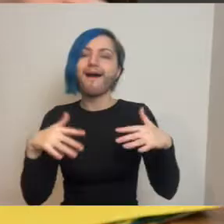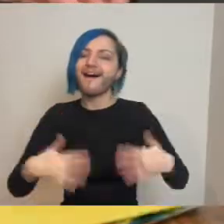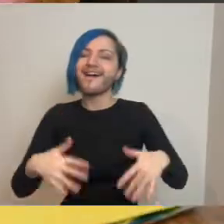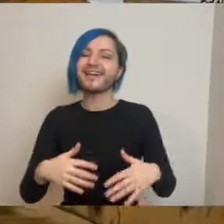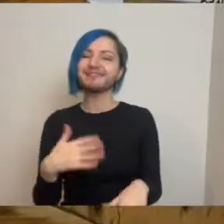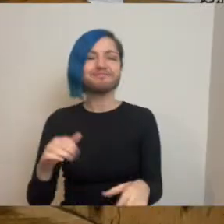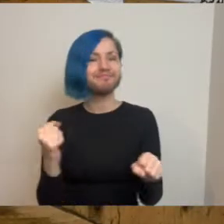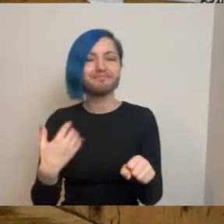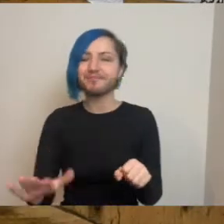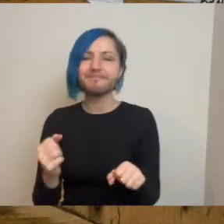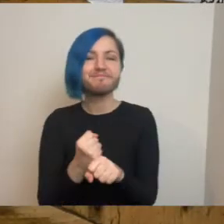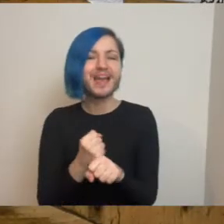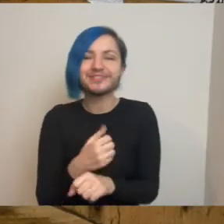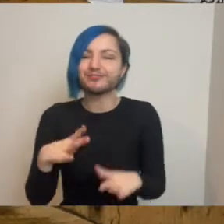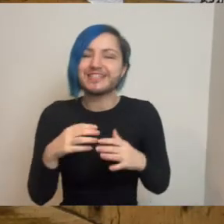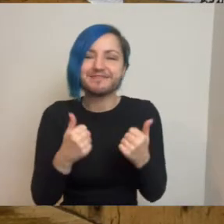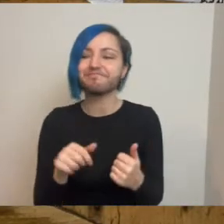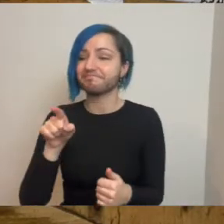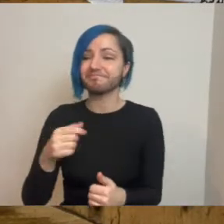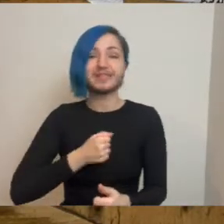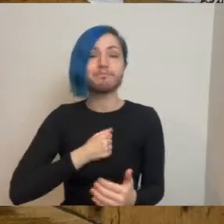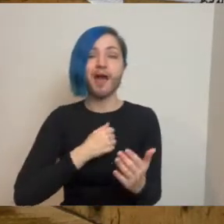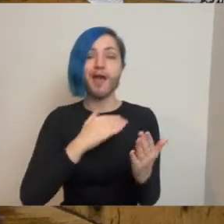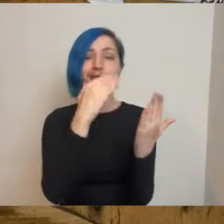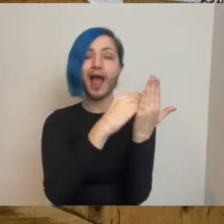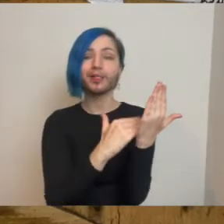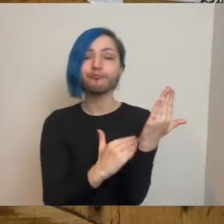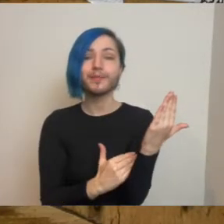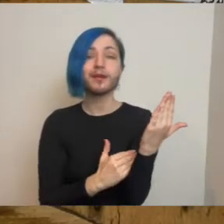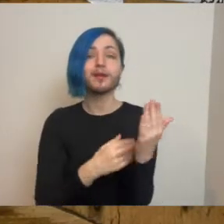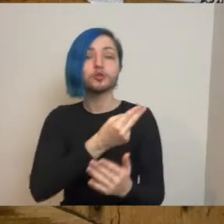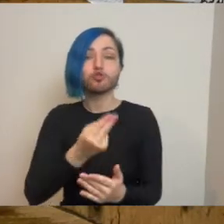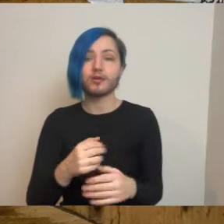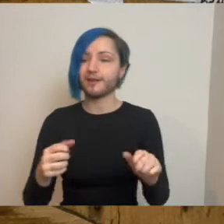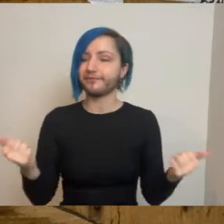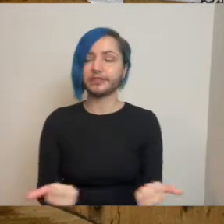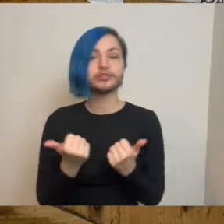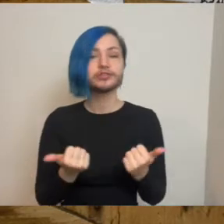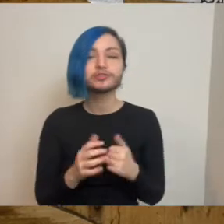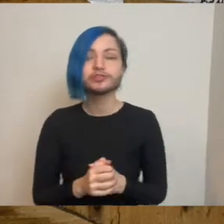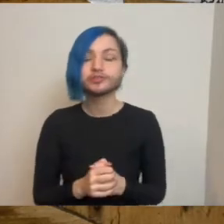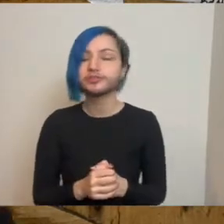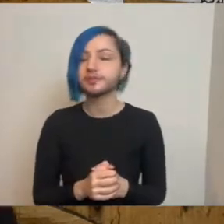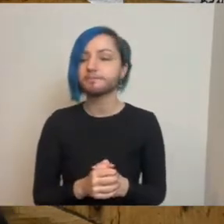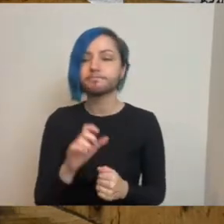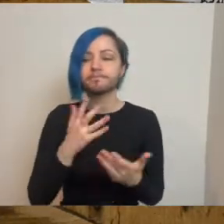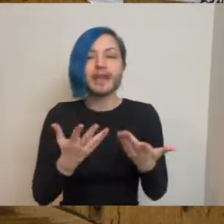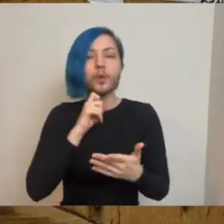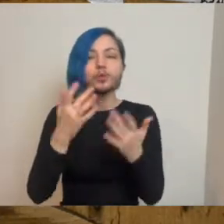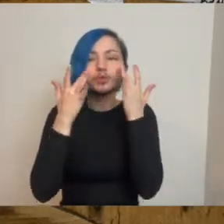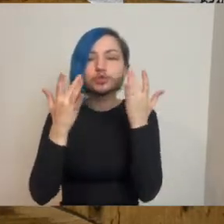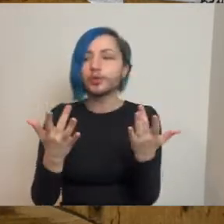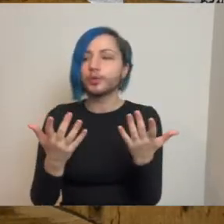already made one. So this is my algorithmic drawing already made. And I'm going to show you how I'm then